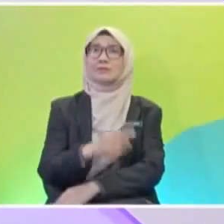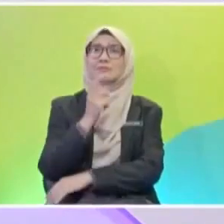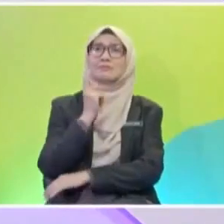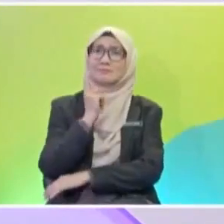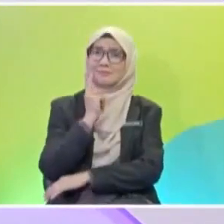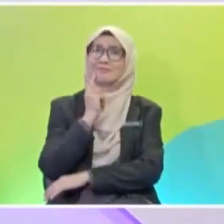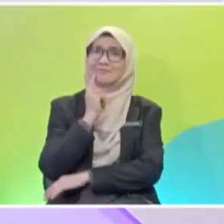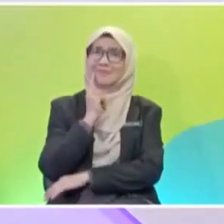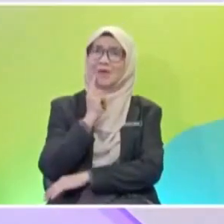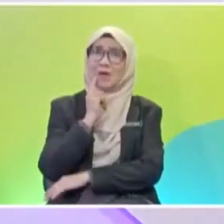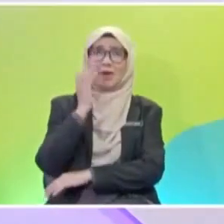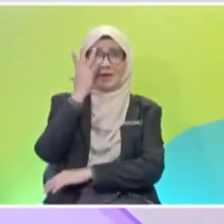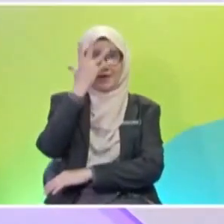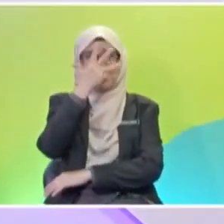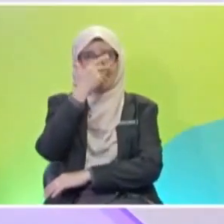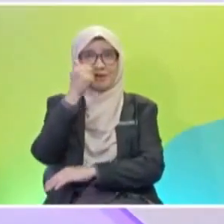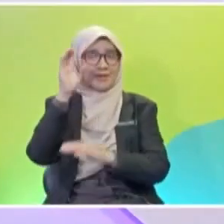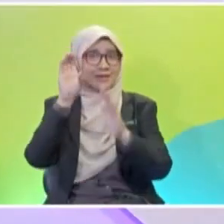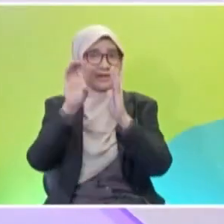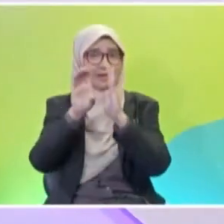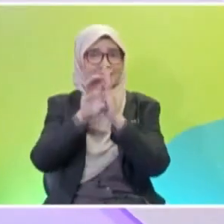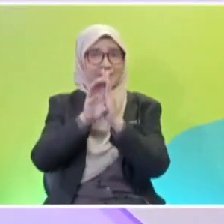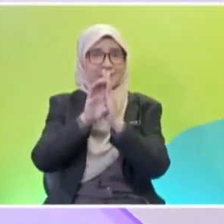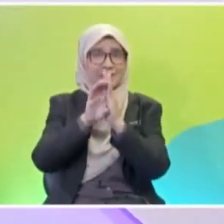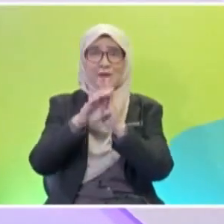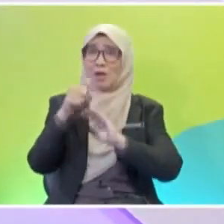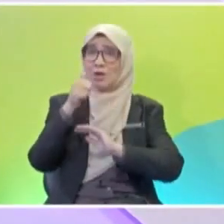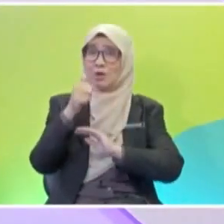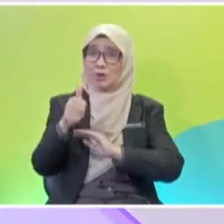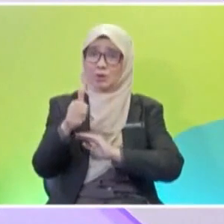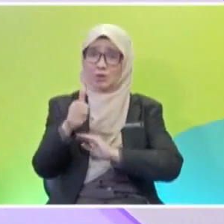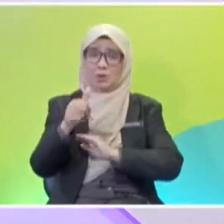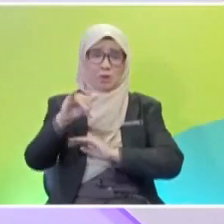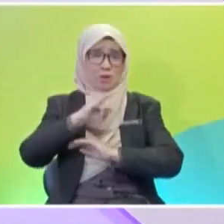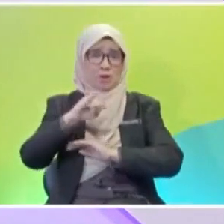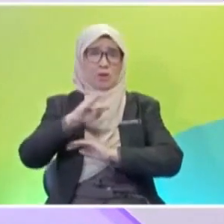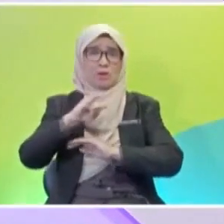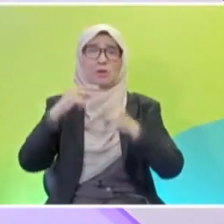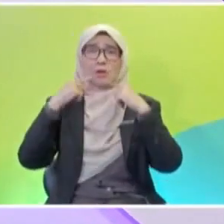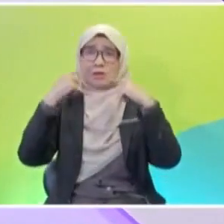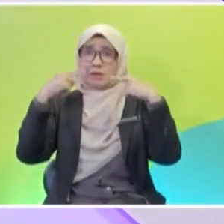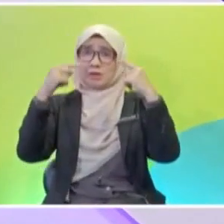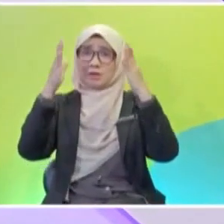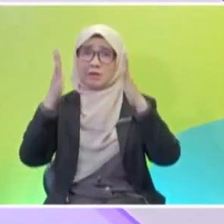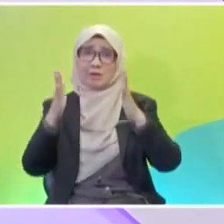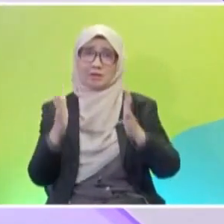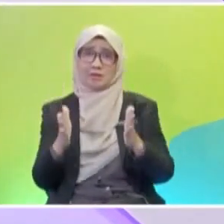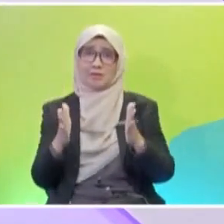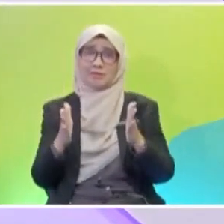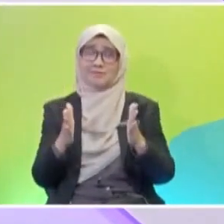What a lovely picture there. Looks very good. Almost looks like a celebrity. I wonder who it is.